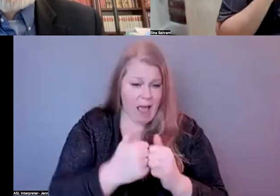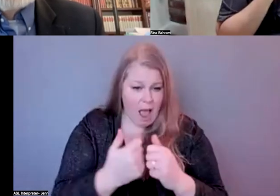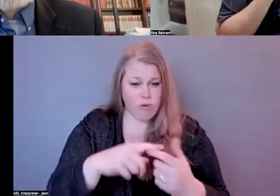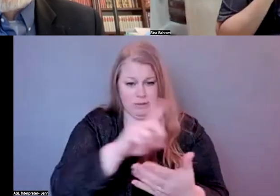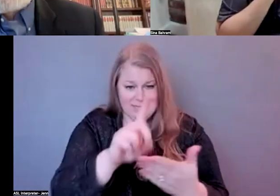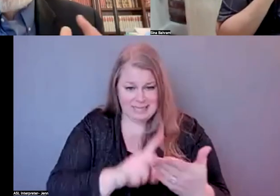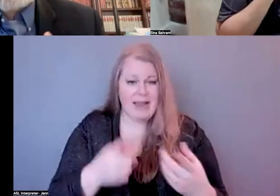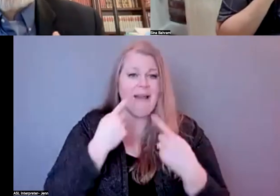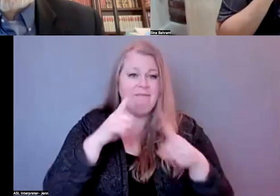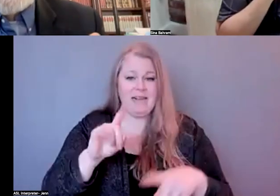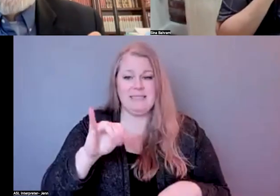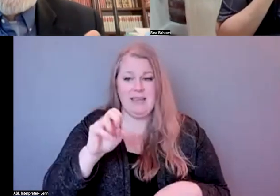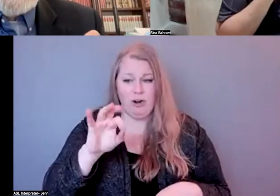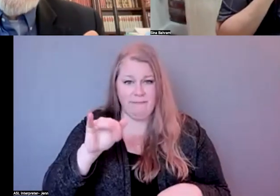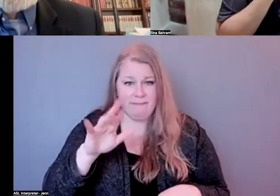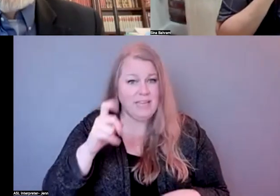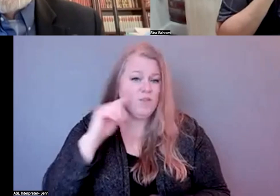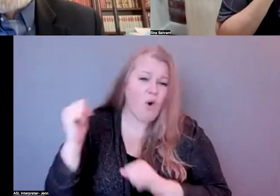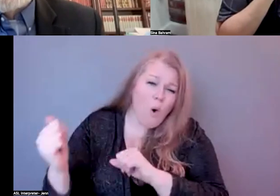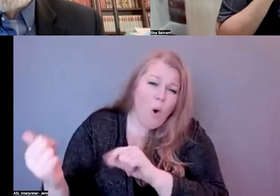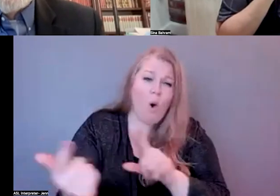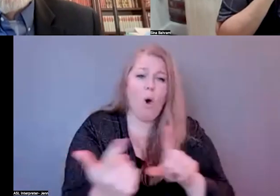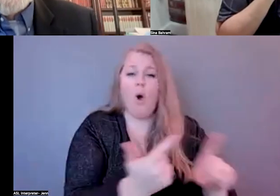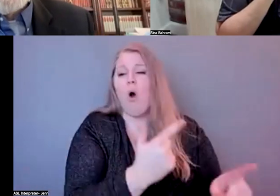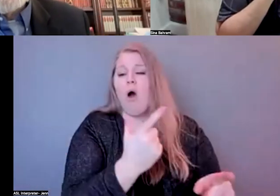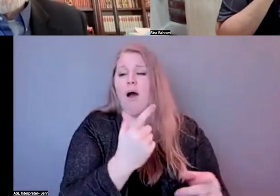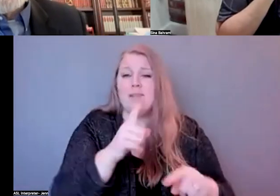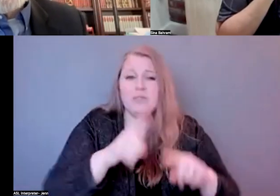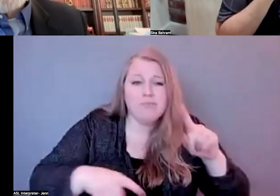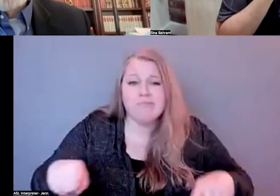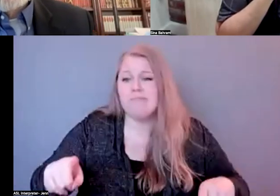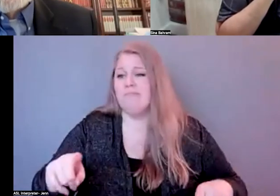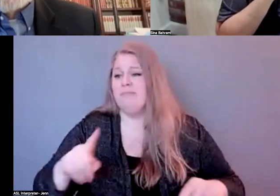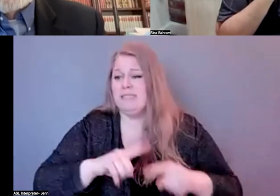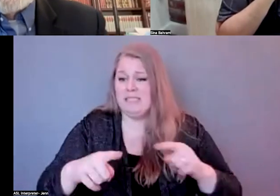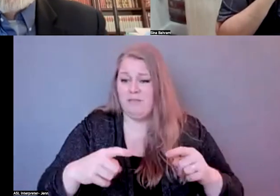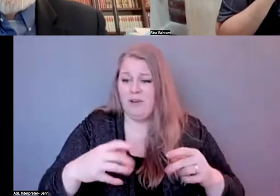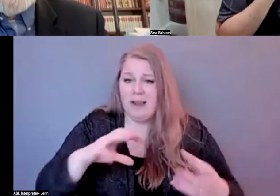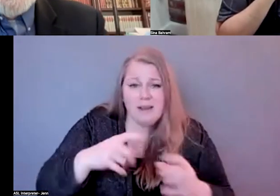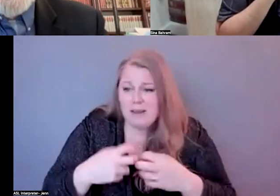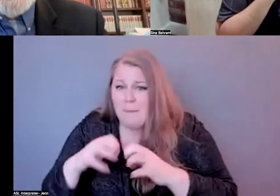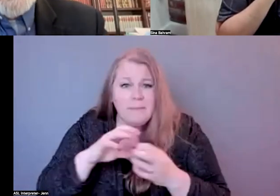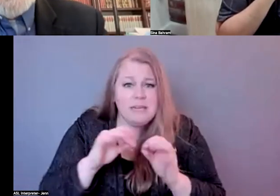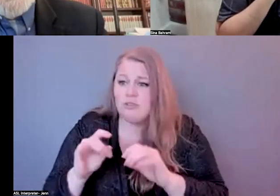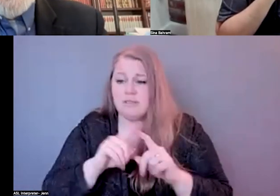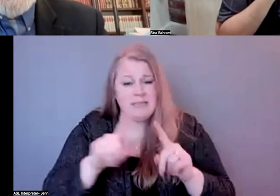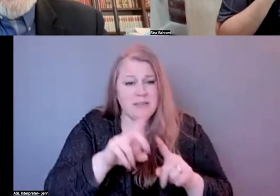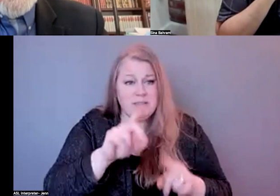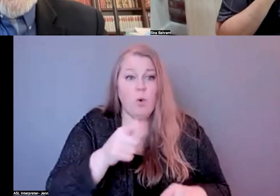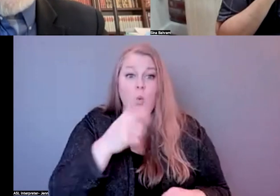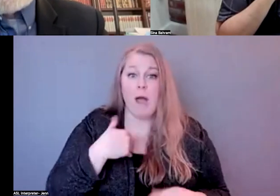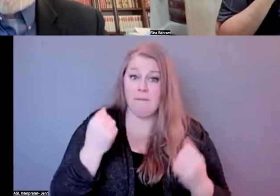effective interface for all the different types, degrees, and combinations of disability. And anybody who's had multiple